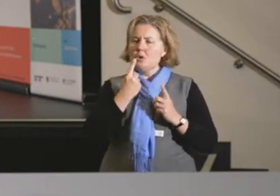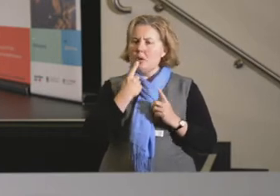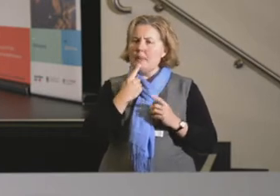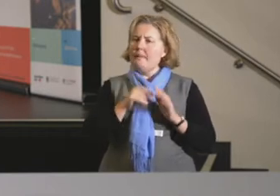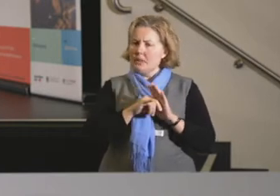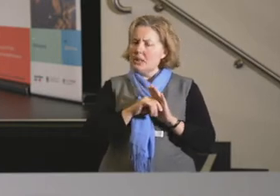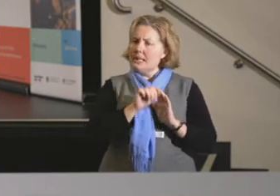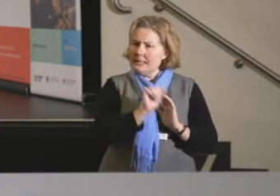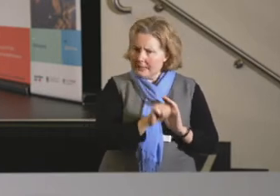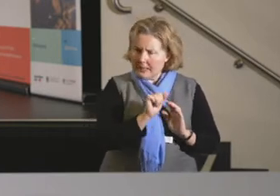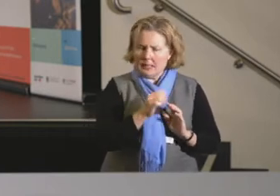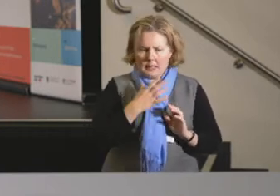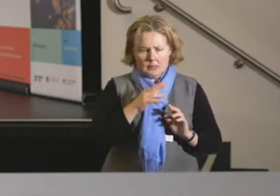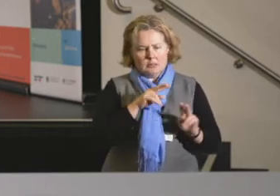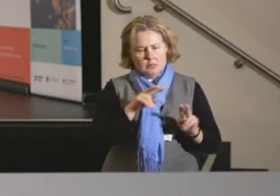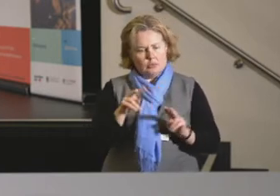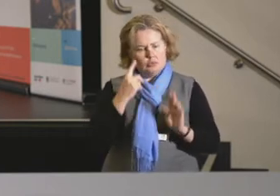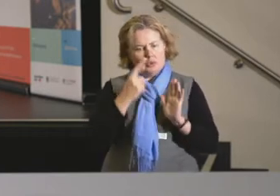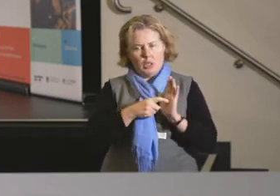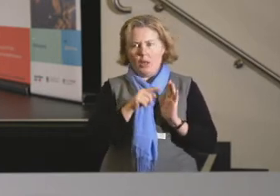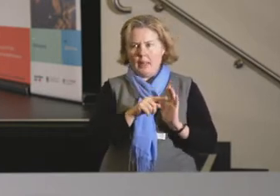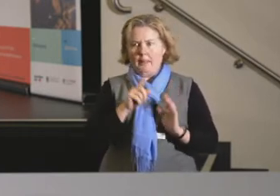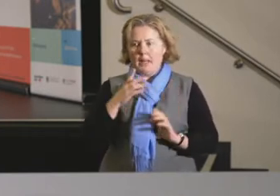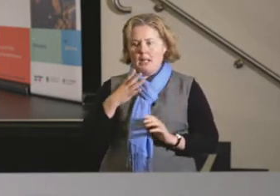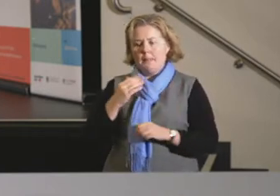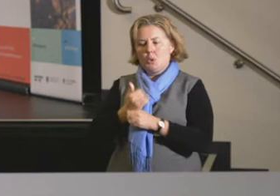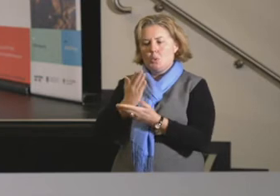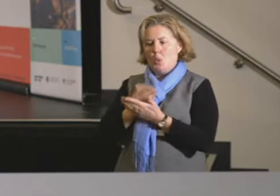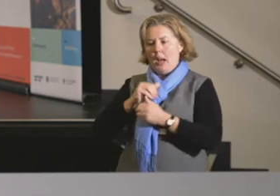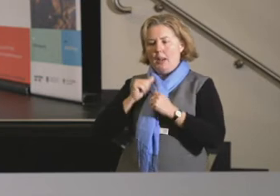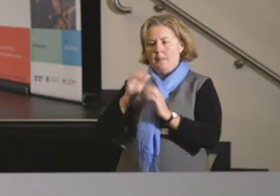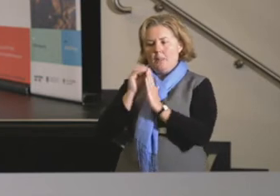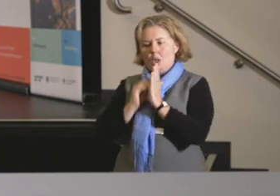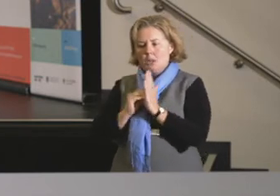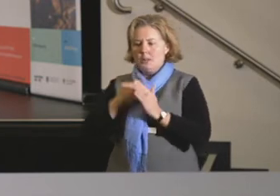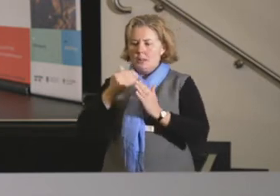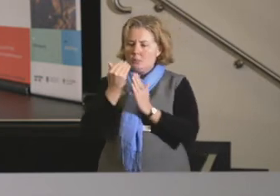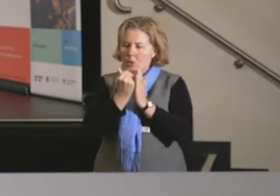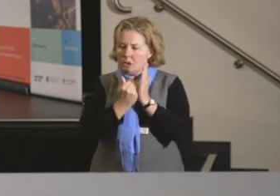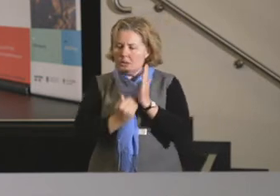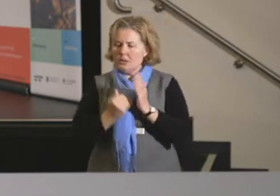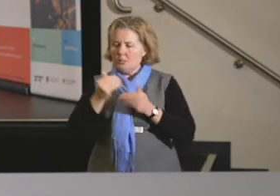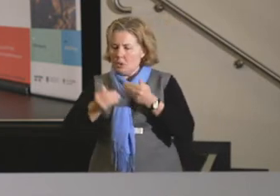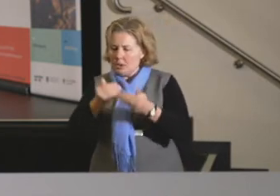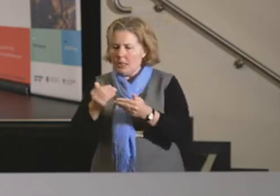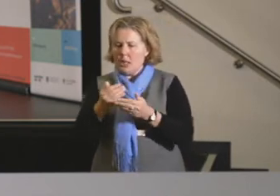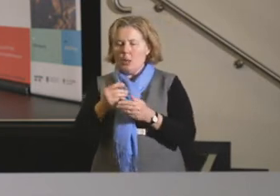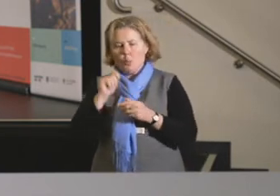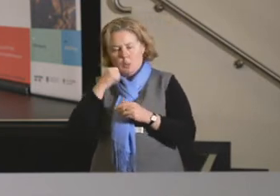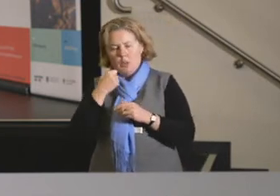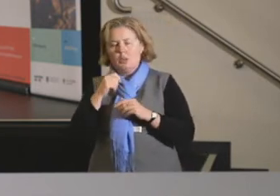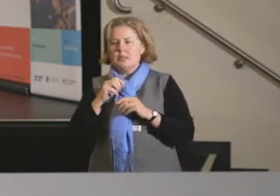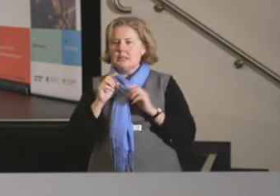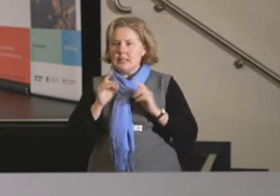time, we need to be ensuring that those policies and procedures and processes are attending to the wider social and